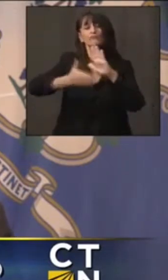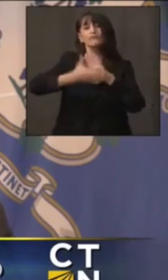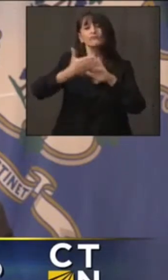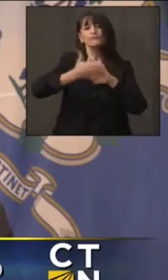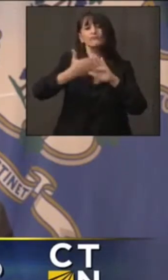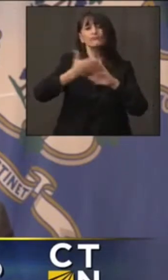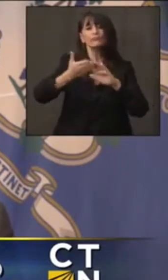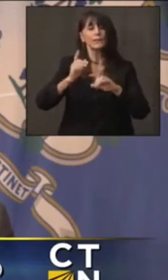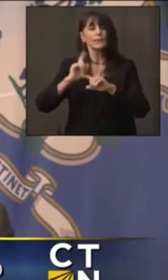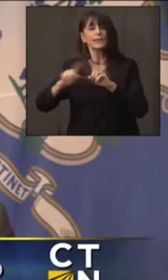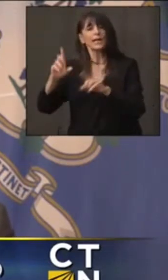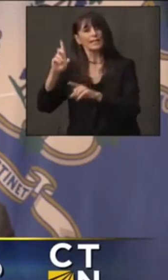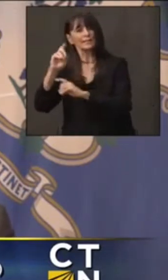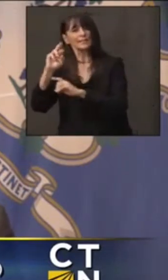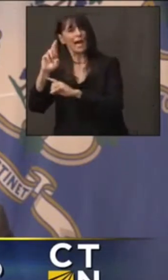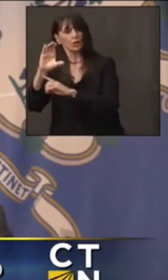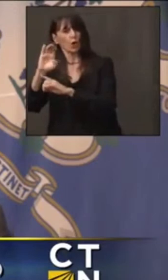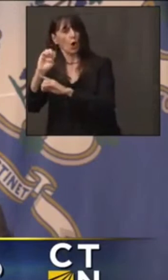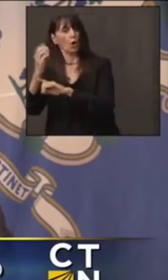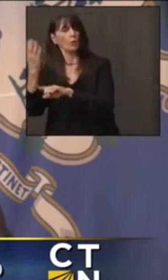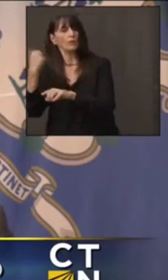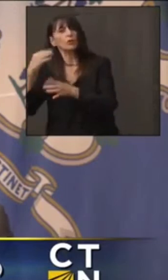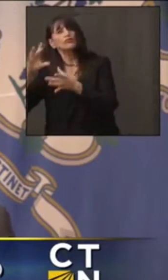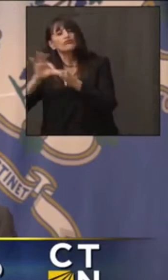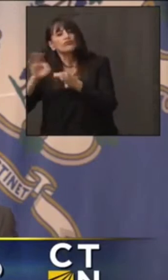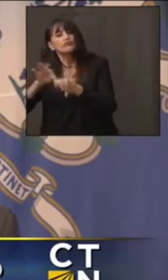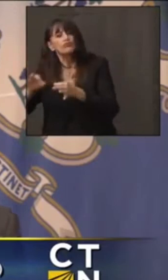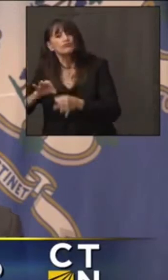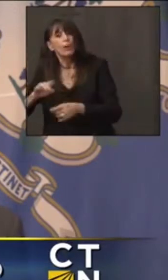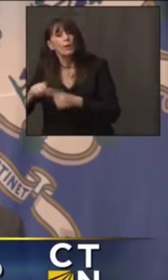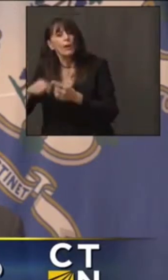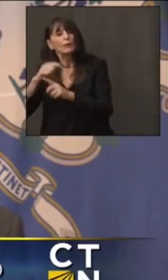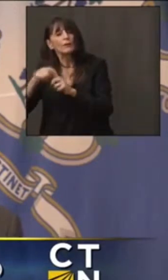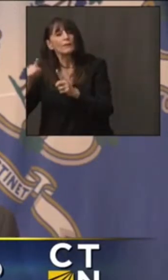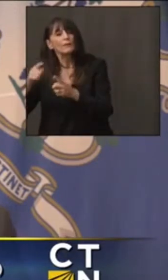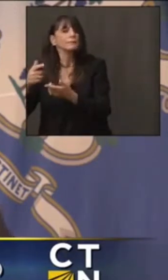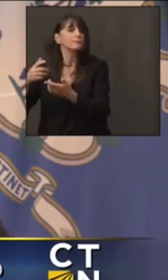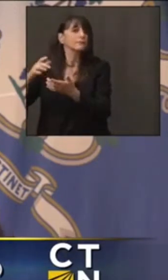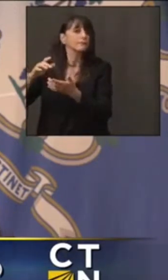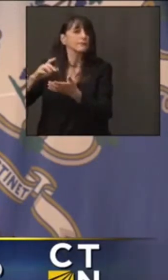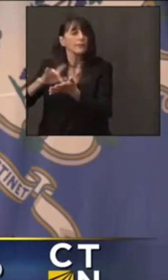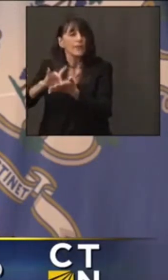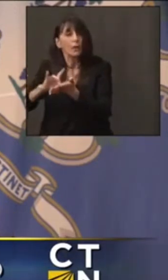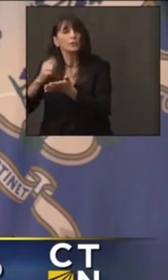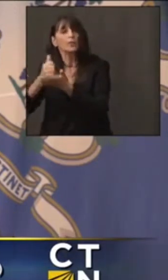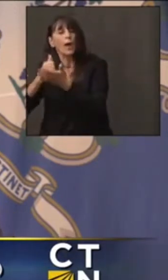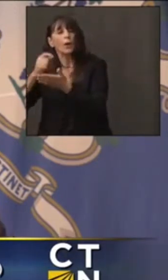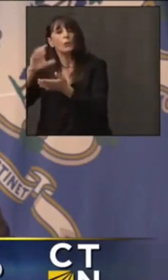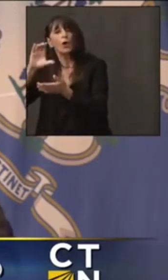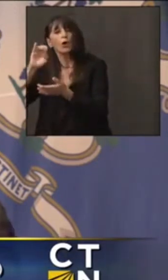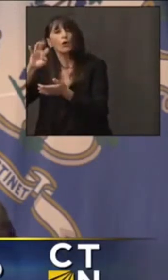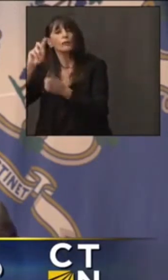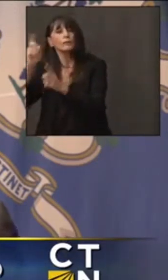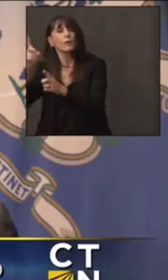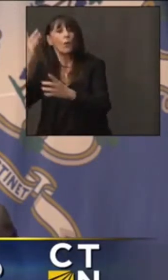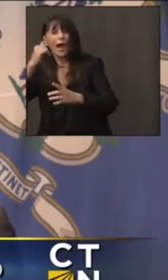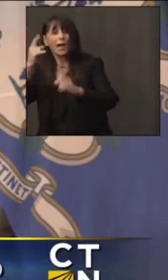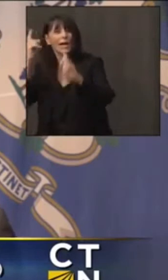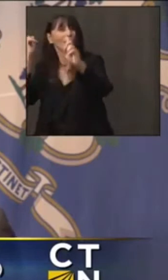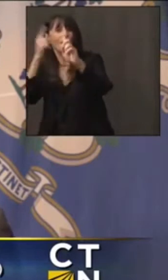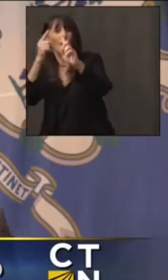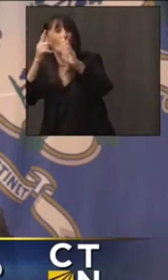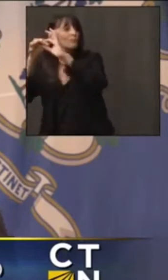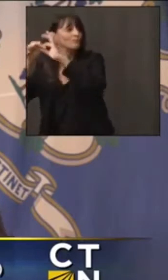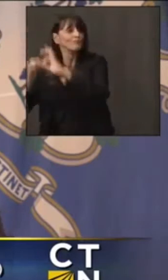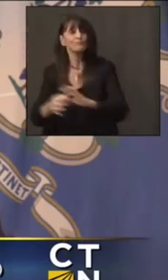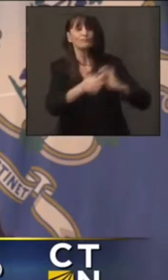heard Dr. Coe talk about on Tuesday, this is all part of our bridge to get to that vaccine. I can't tell you